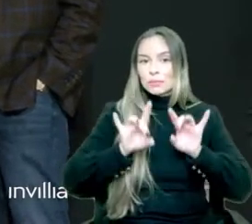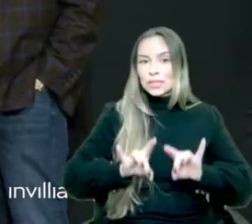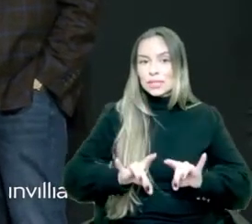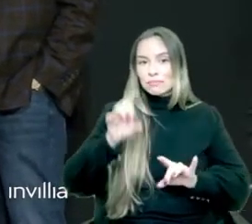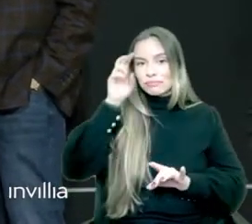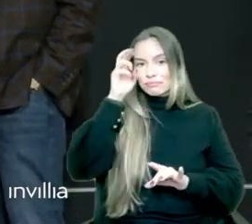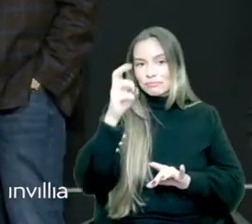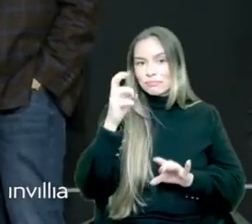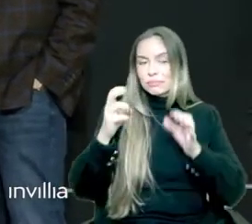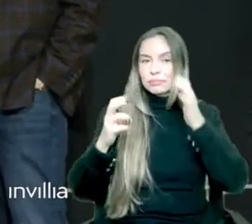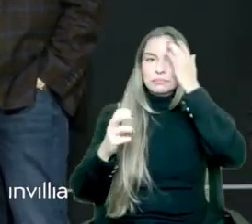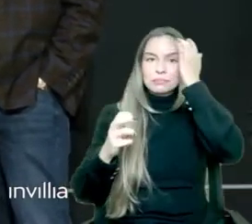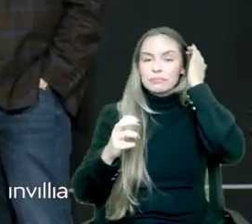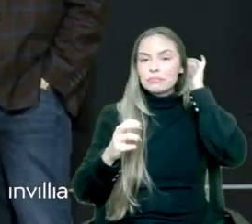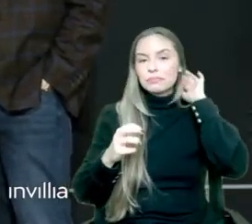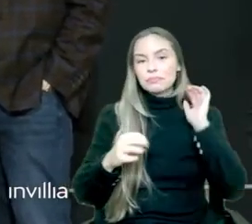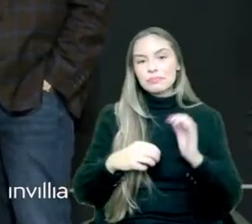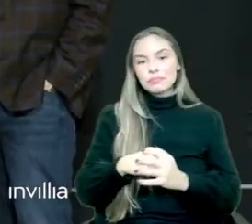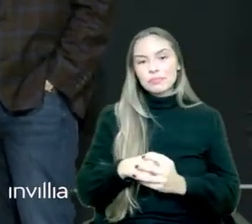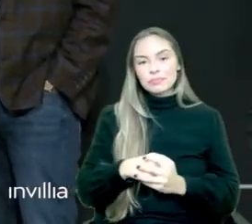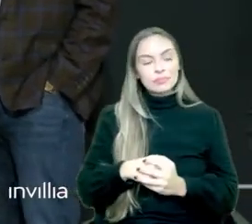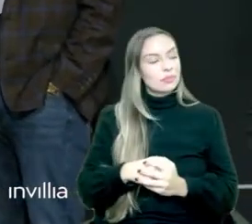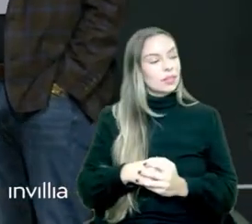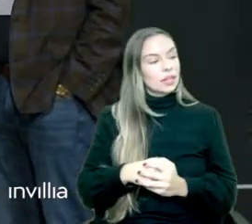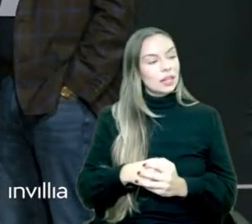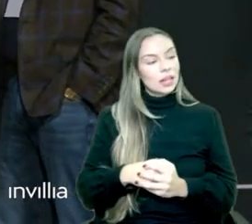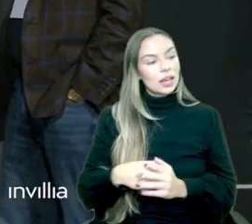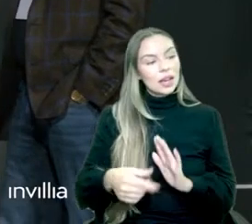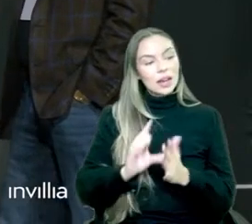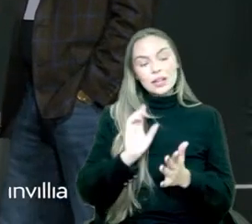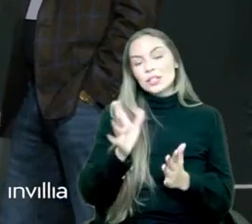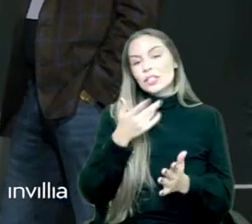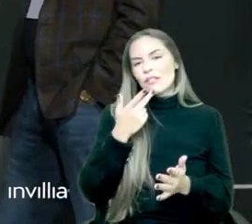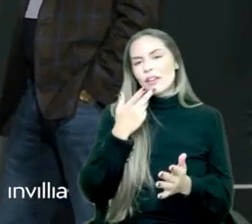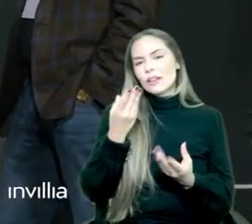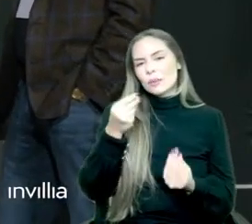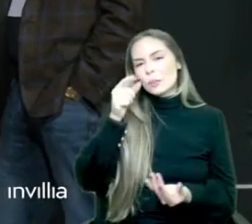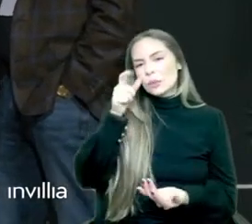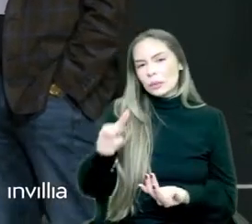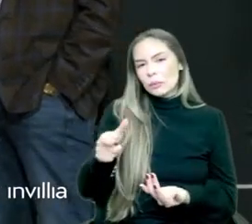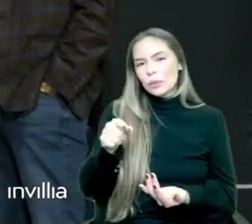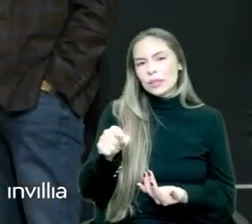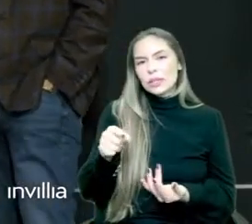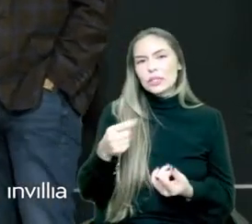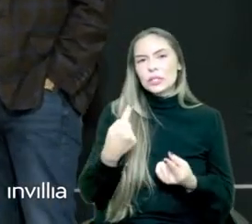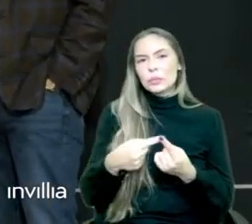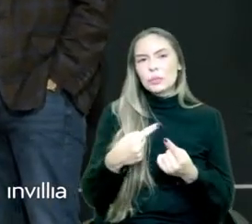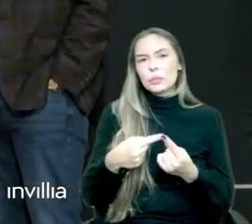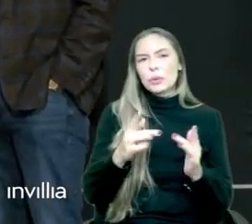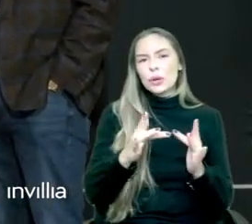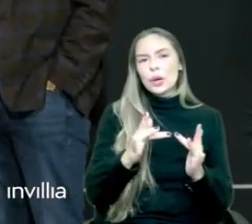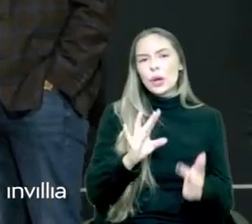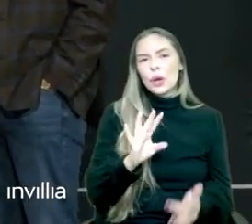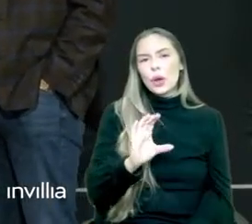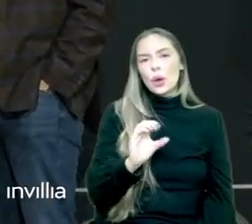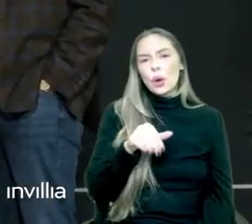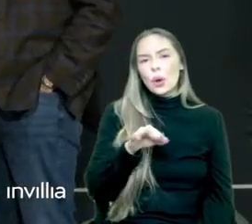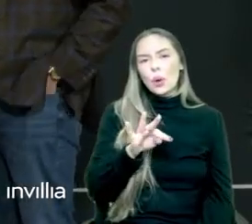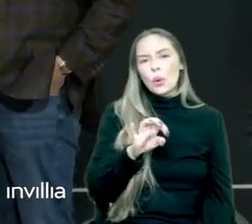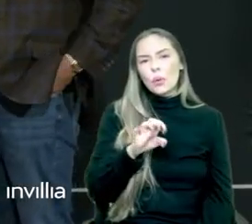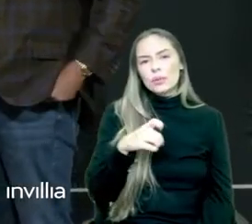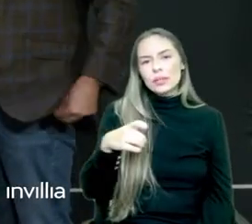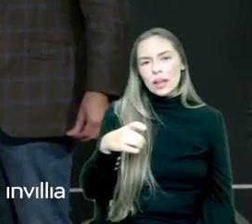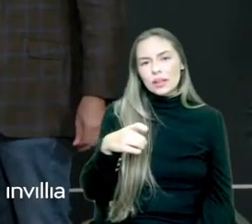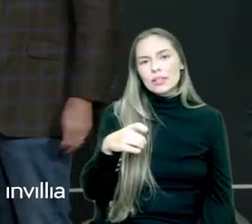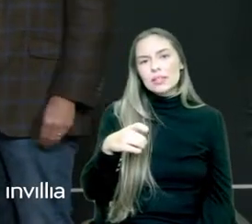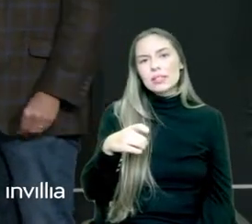And what you were talking about is very interesting. Context length. Now, we talk about